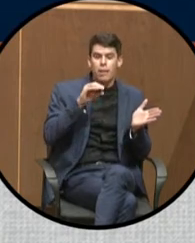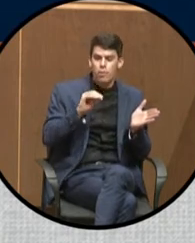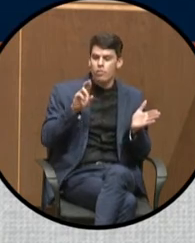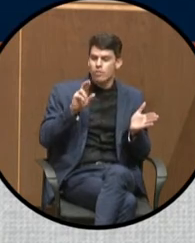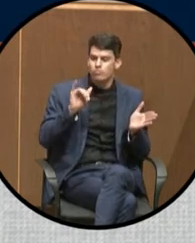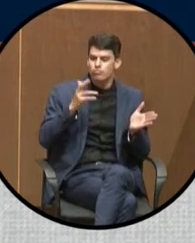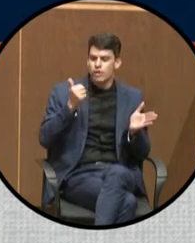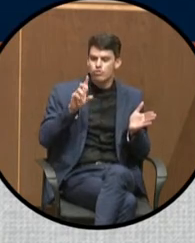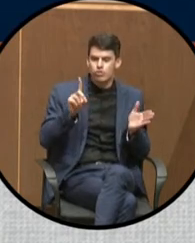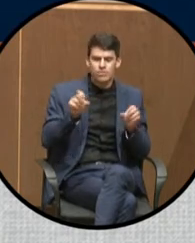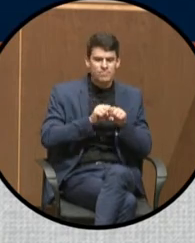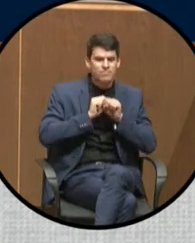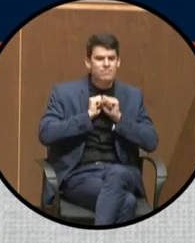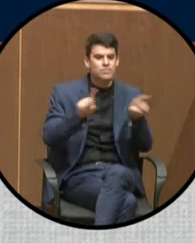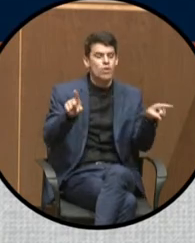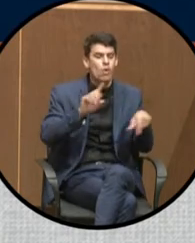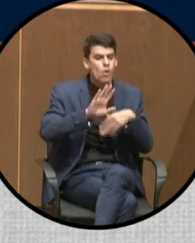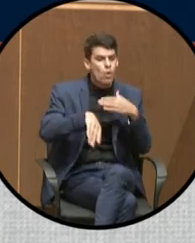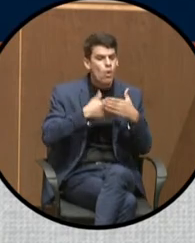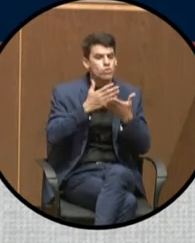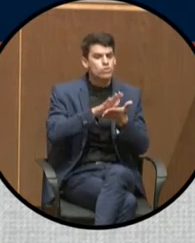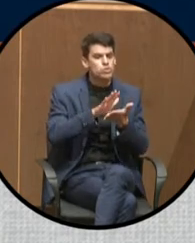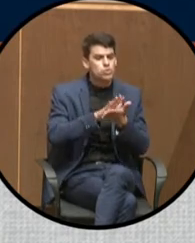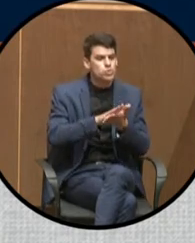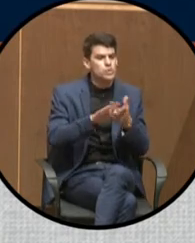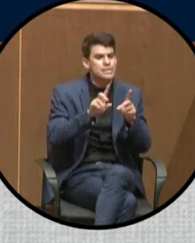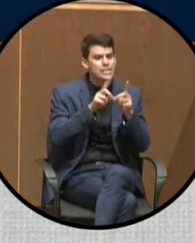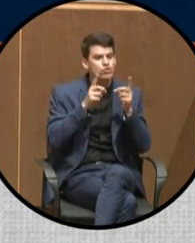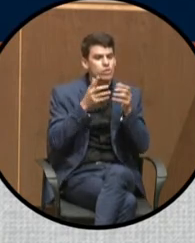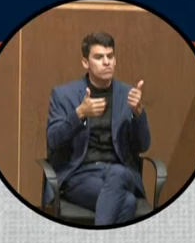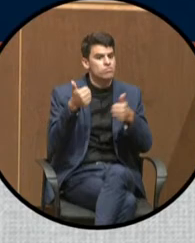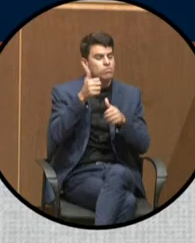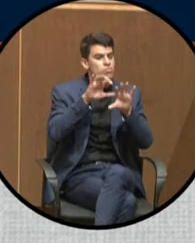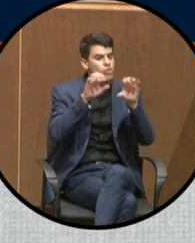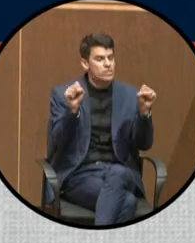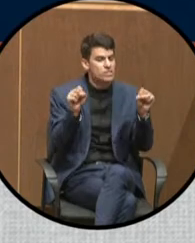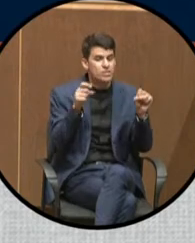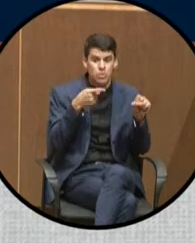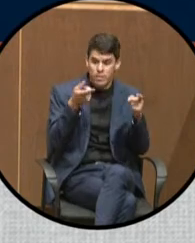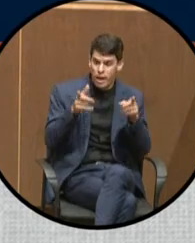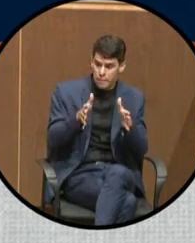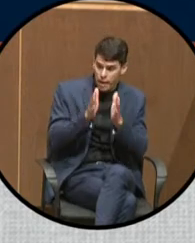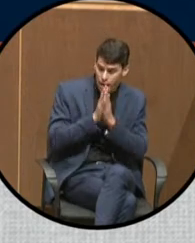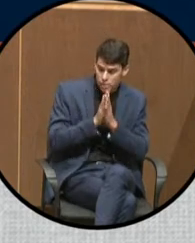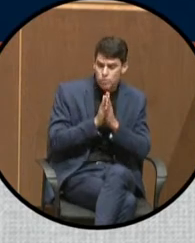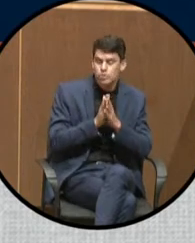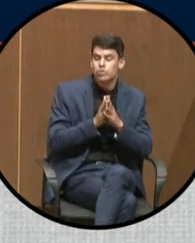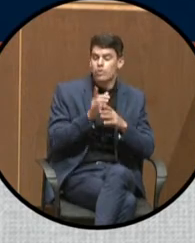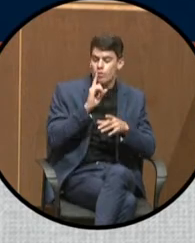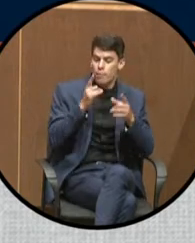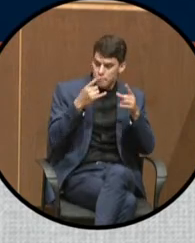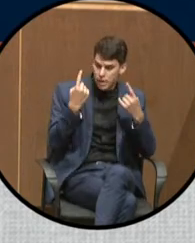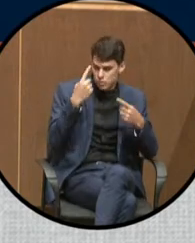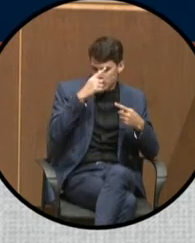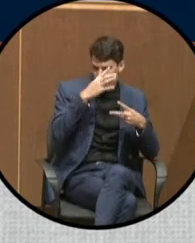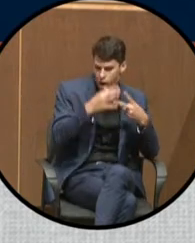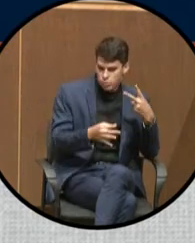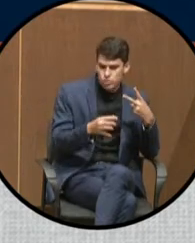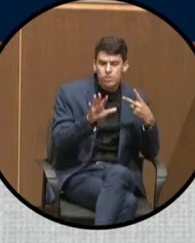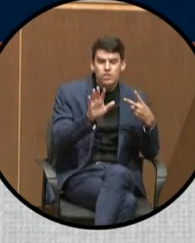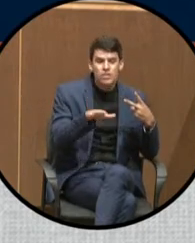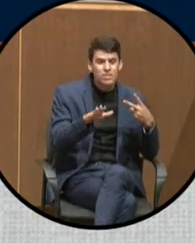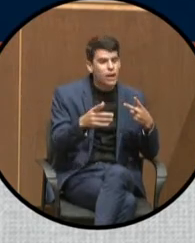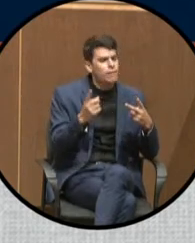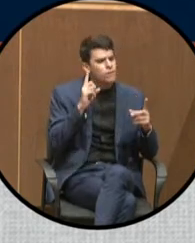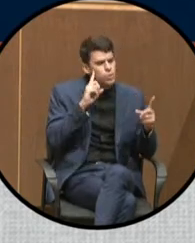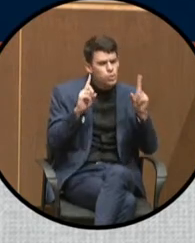Corcoran sent out to all school district superintendents when he asked you to make mask wearing voluntary. I have heard a number